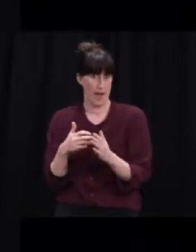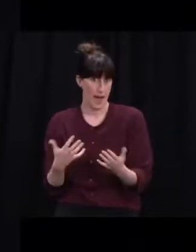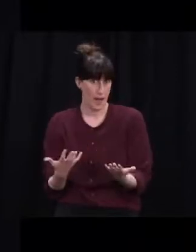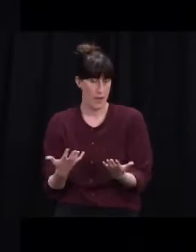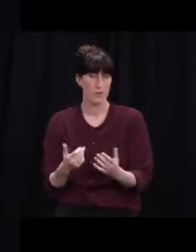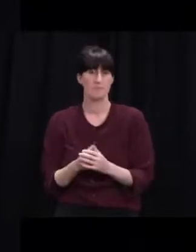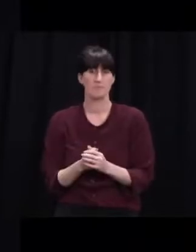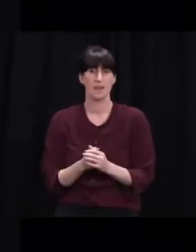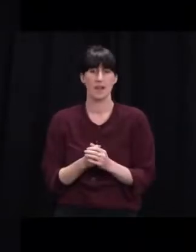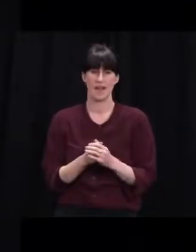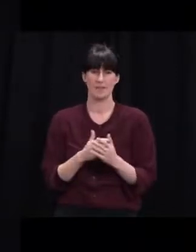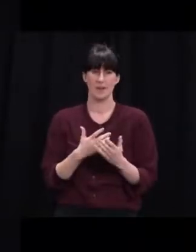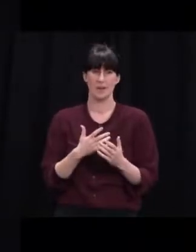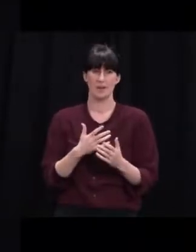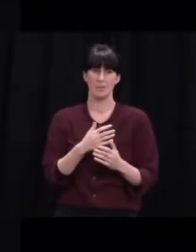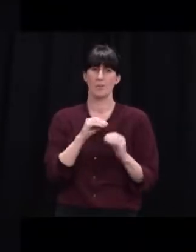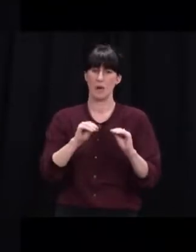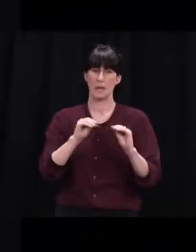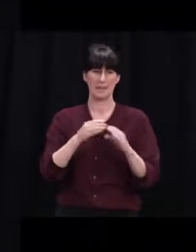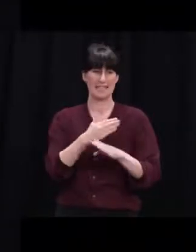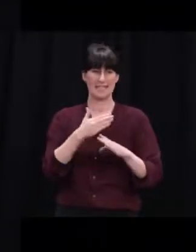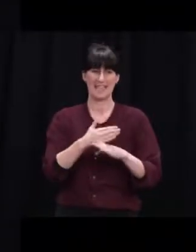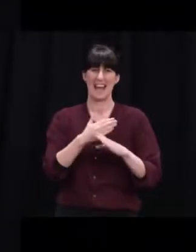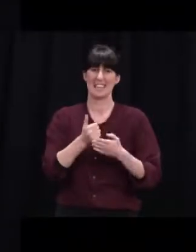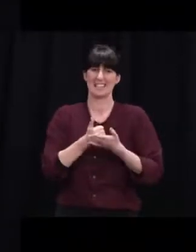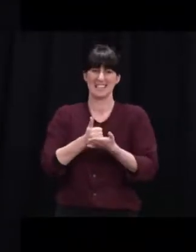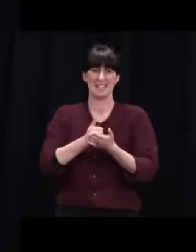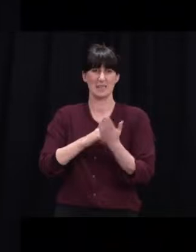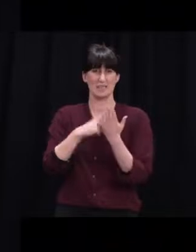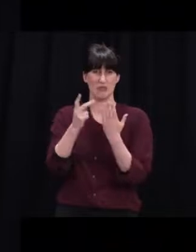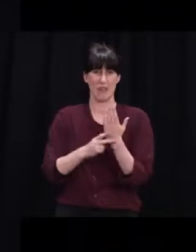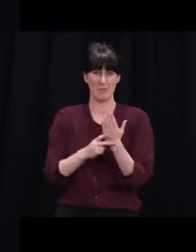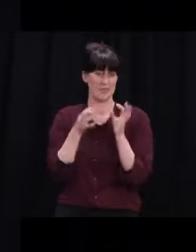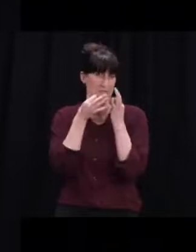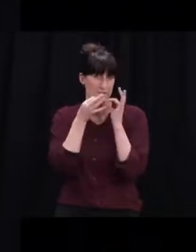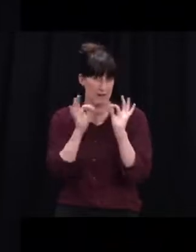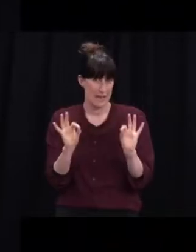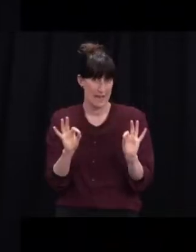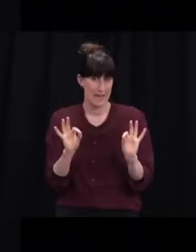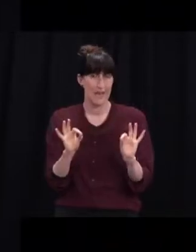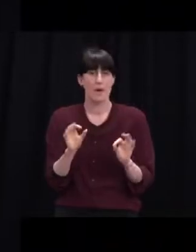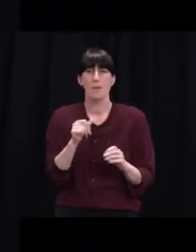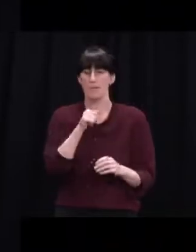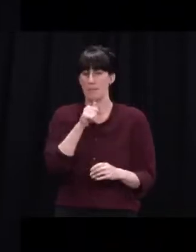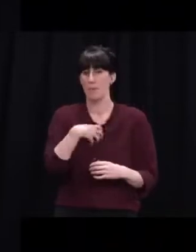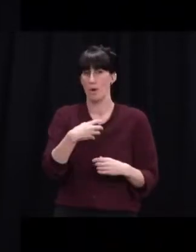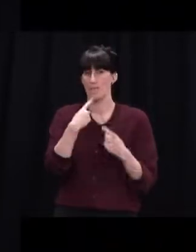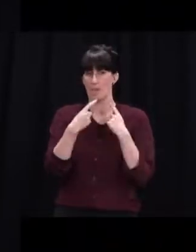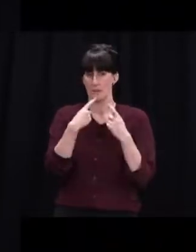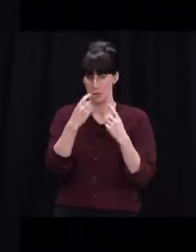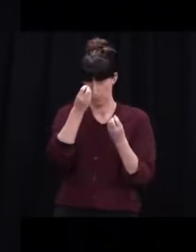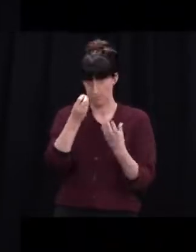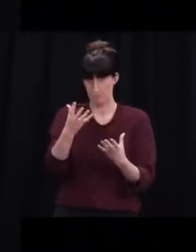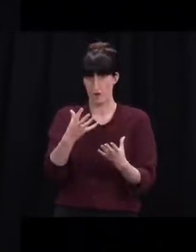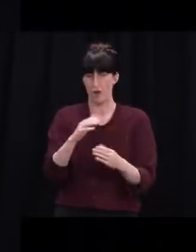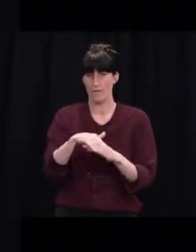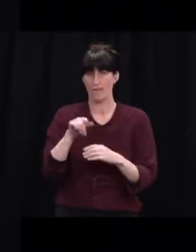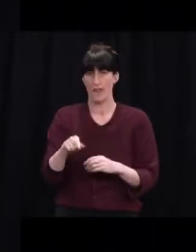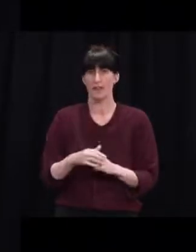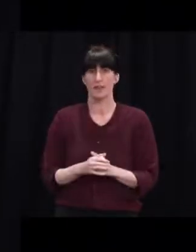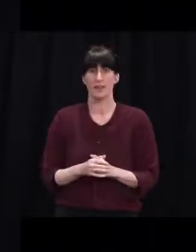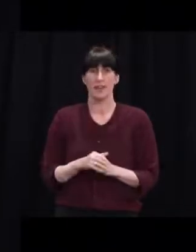we have put in place extra support for teachers through the Employment Assistance Program. That's available from